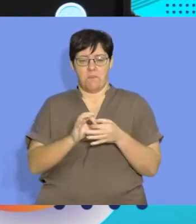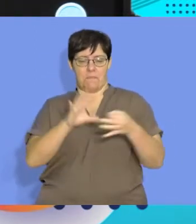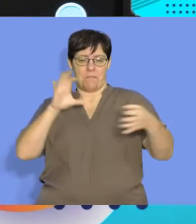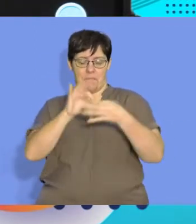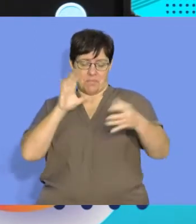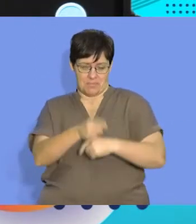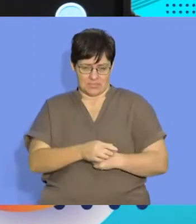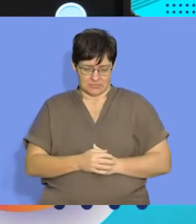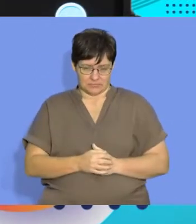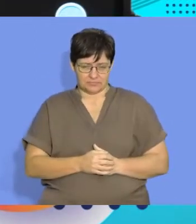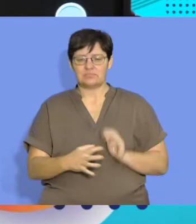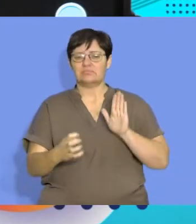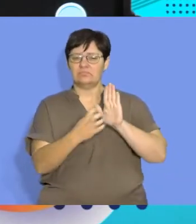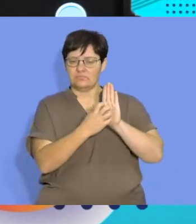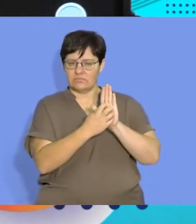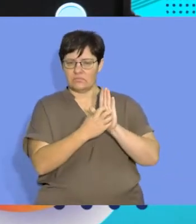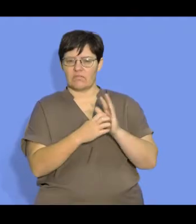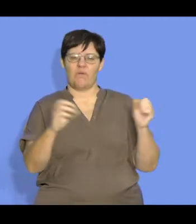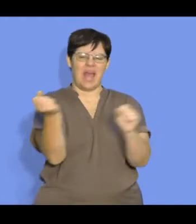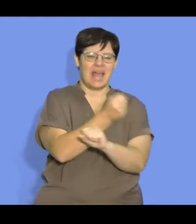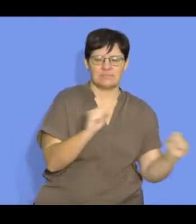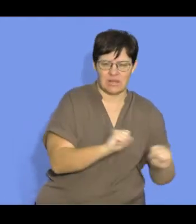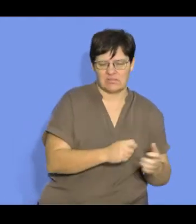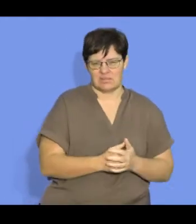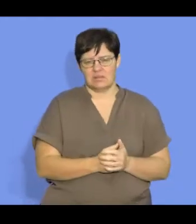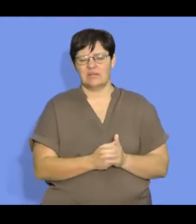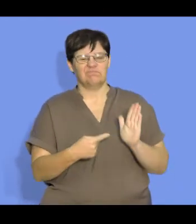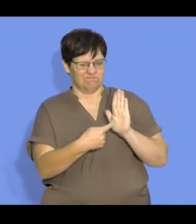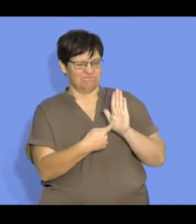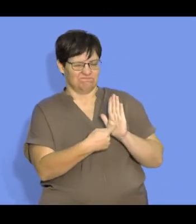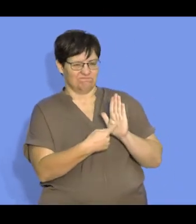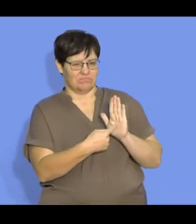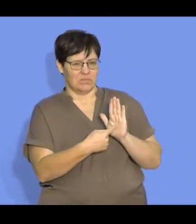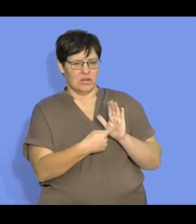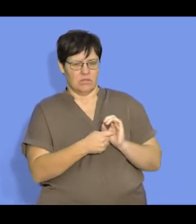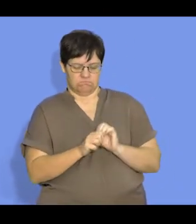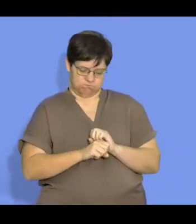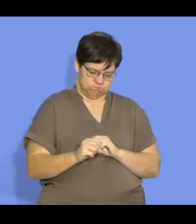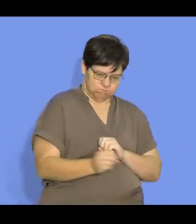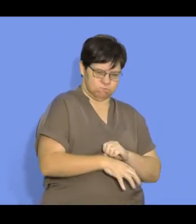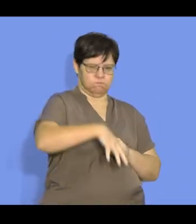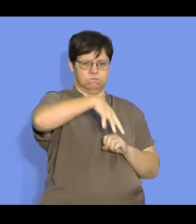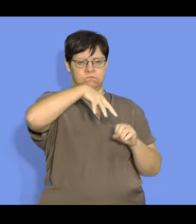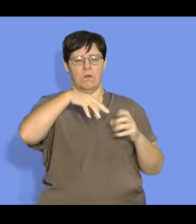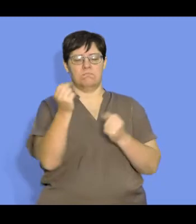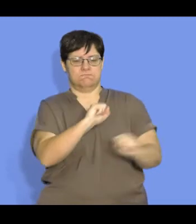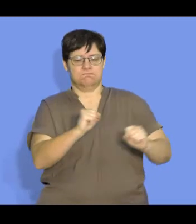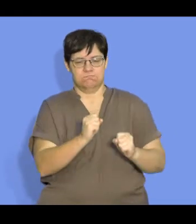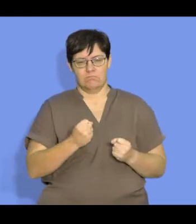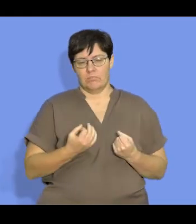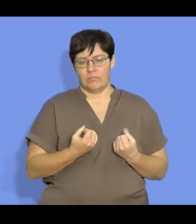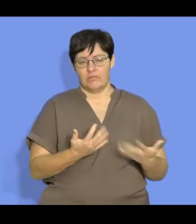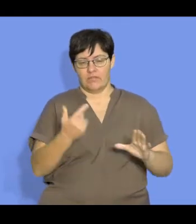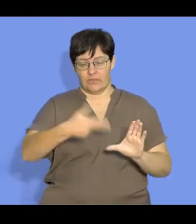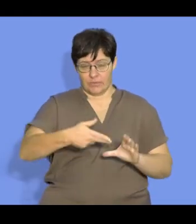a lot of heat. And this is a type of graph for explosions, a type of graph for